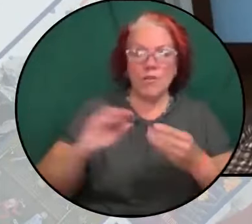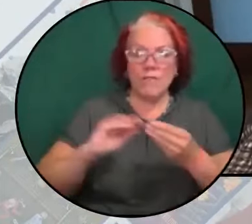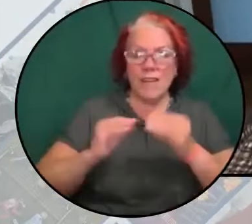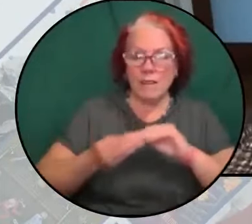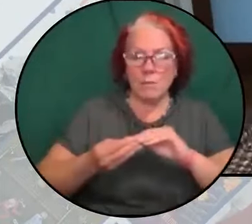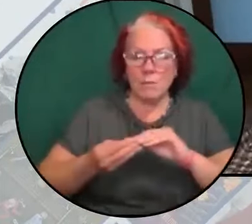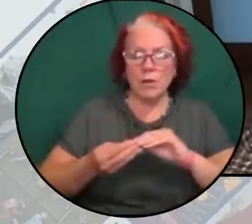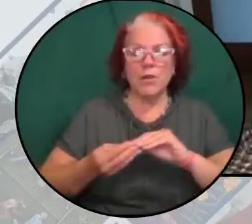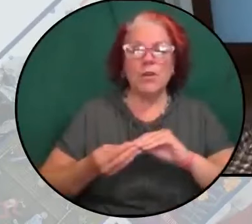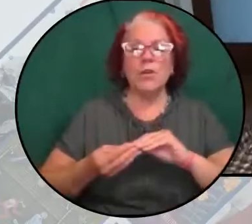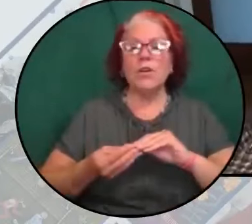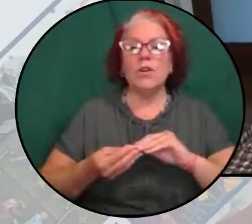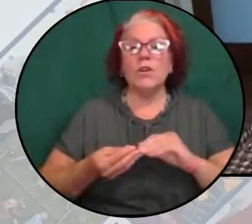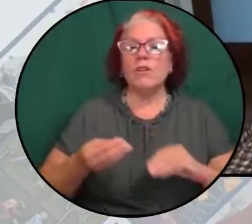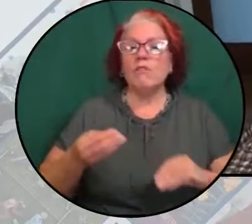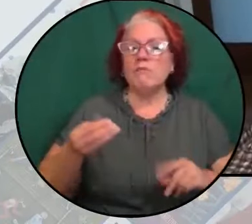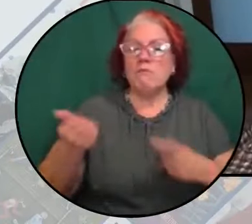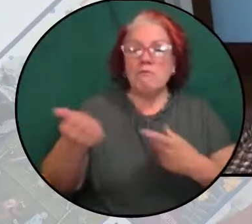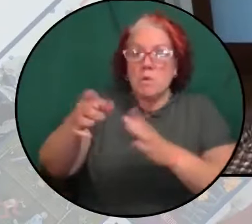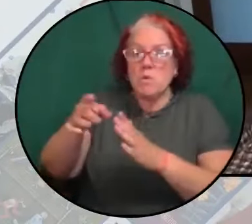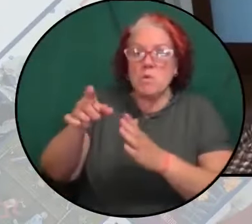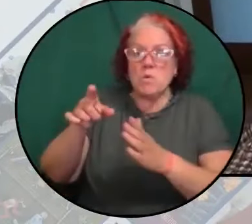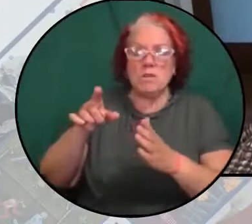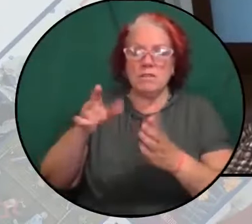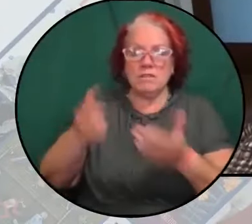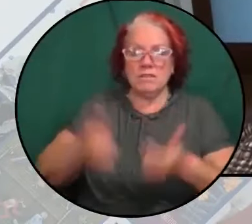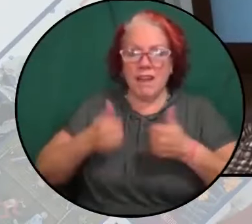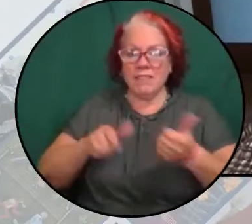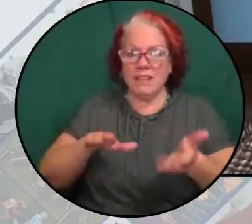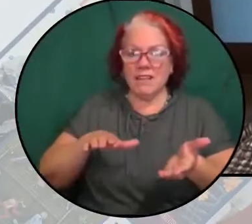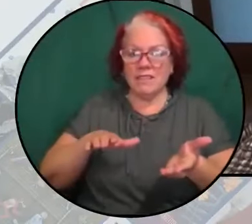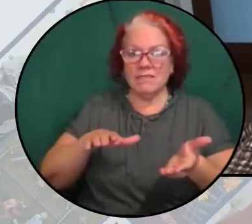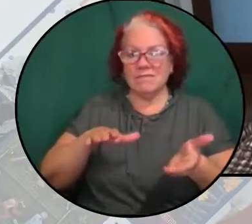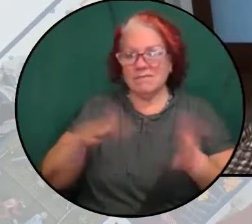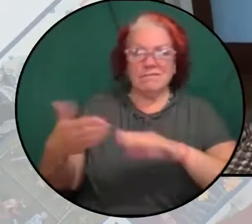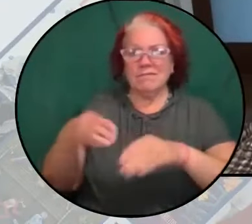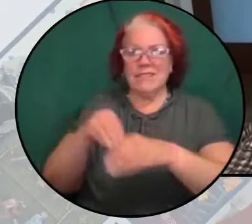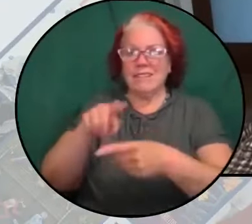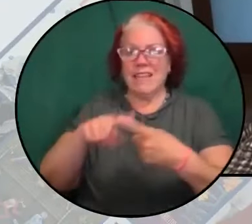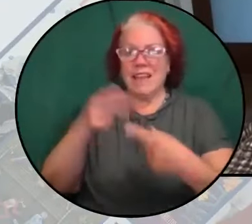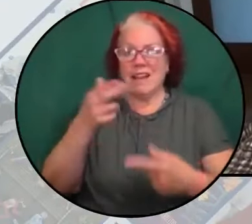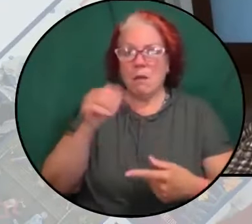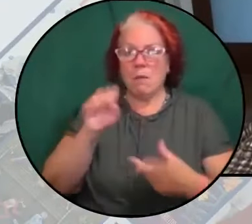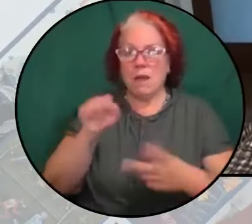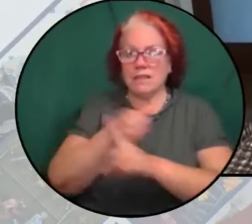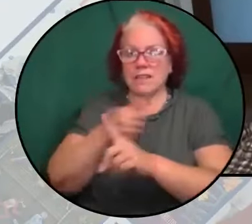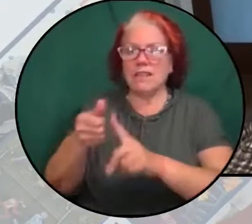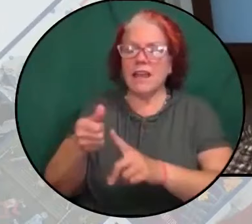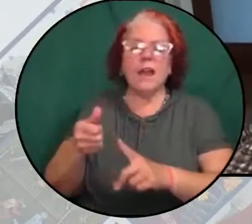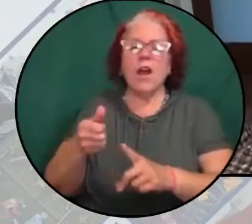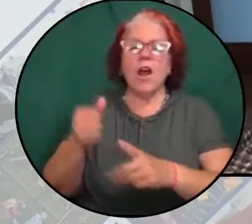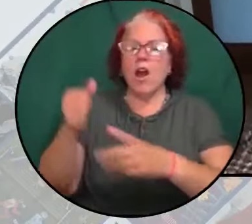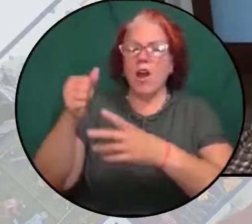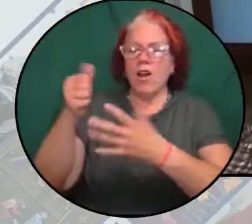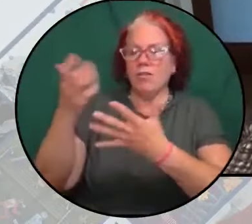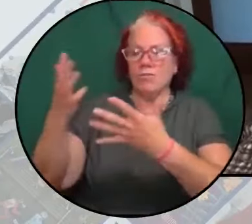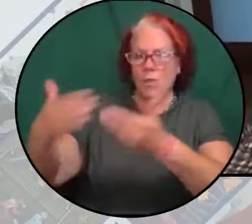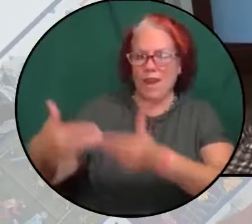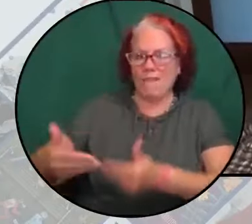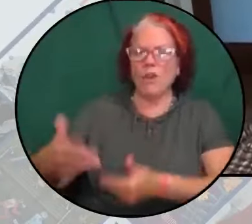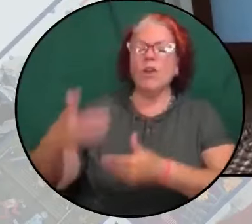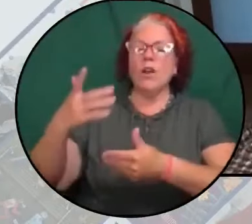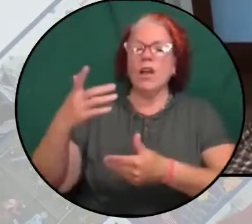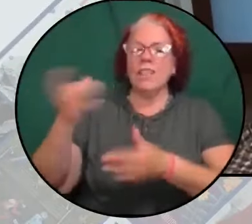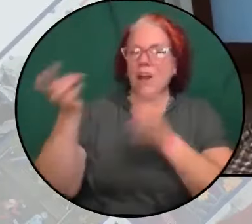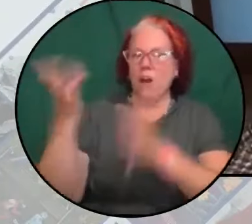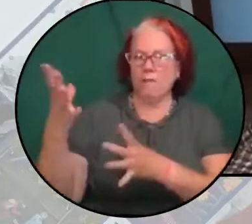indeed you know only a few lives were were lost uh but what ought to be so obvious